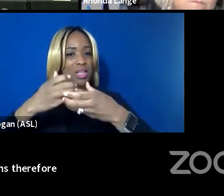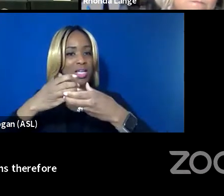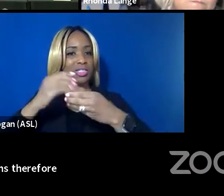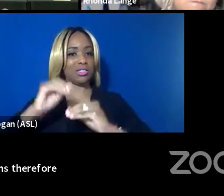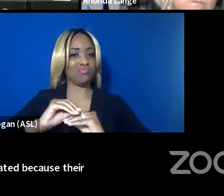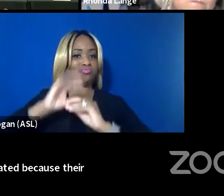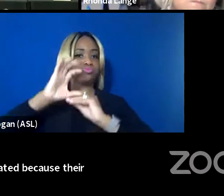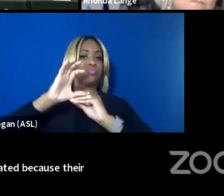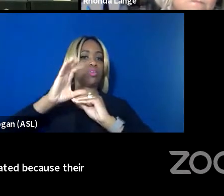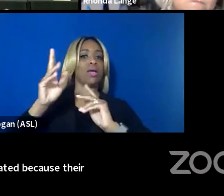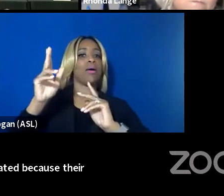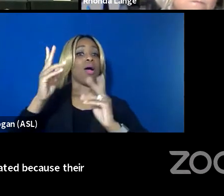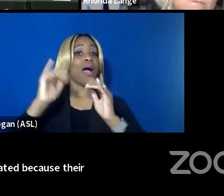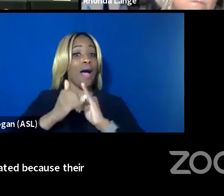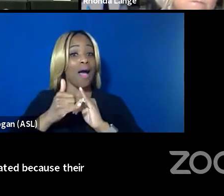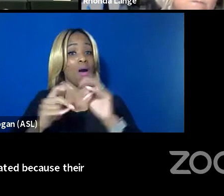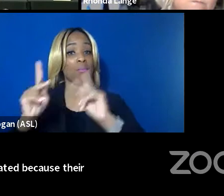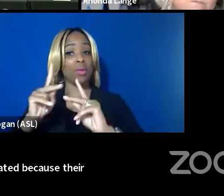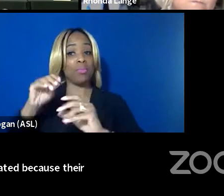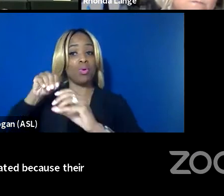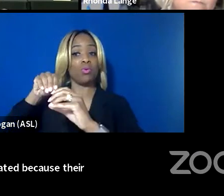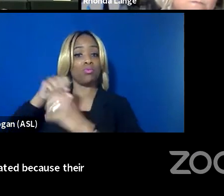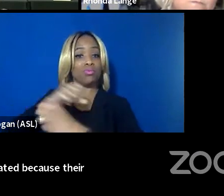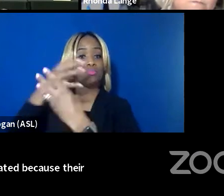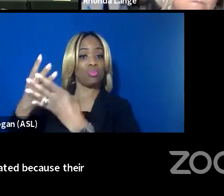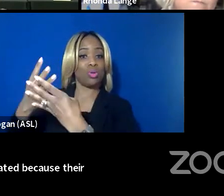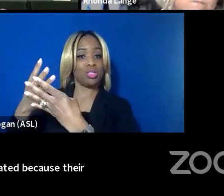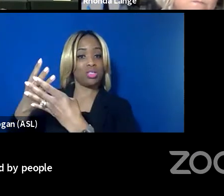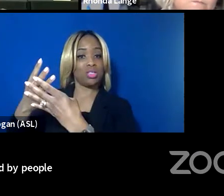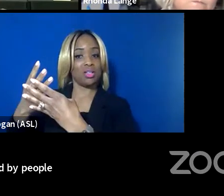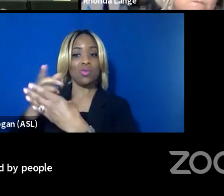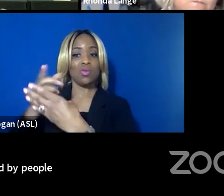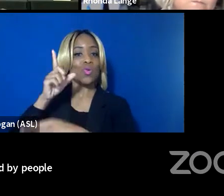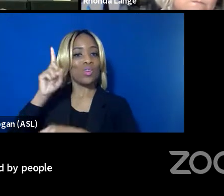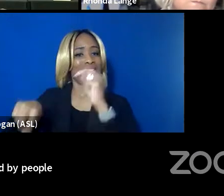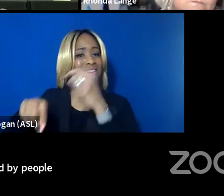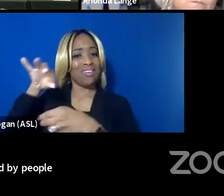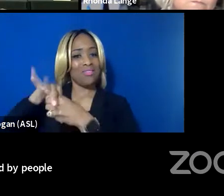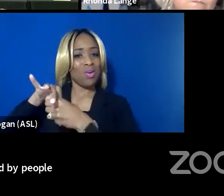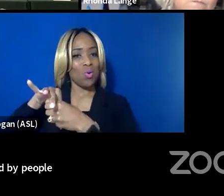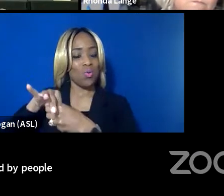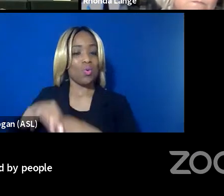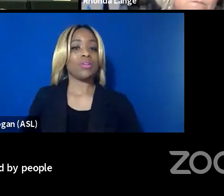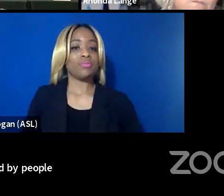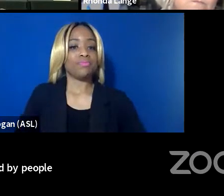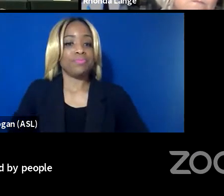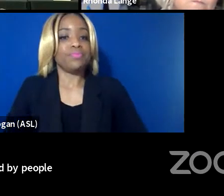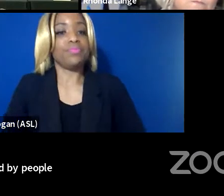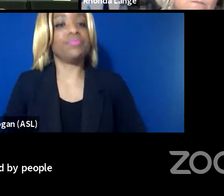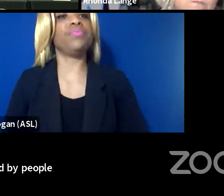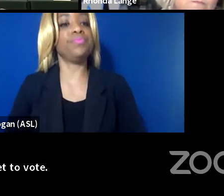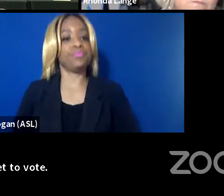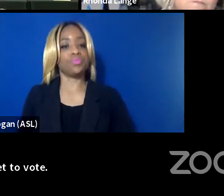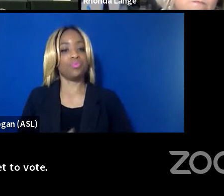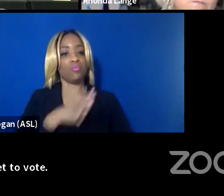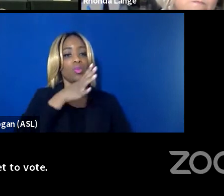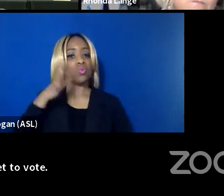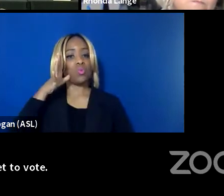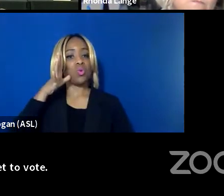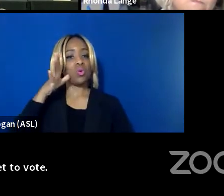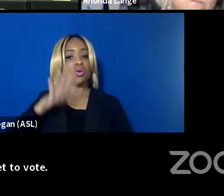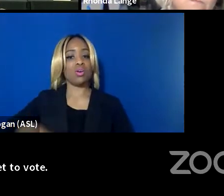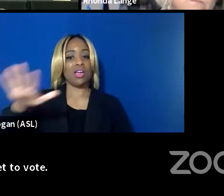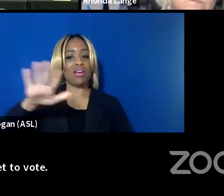by people in prison who don't get to vote. Rural areas specifically claim